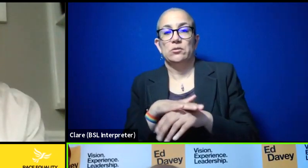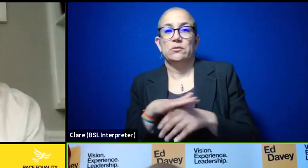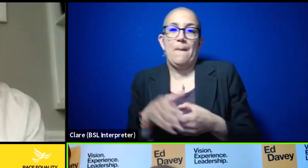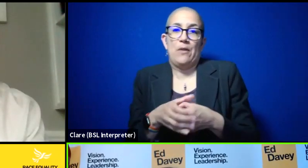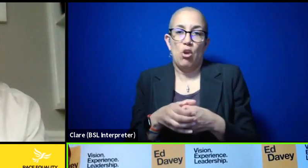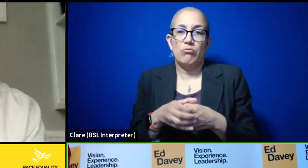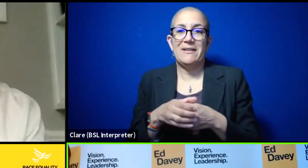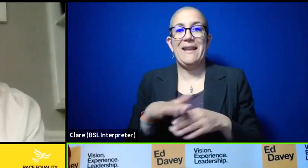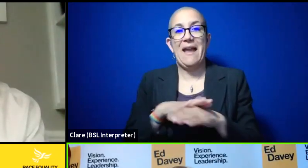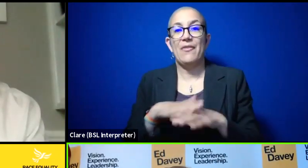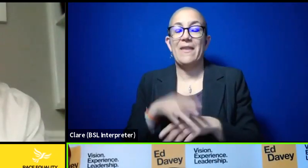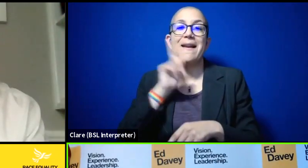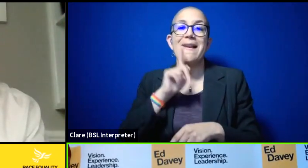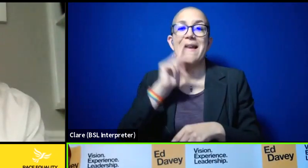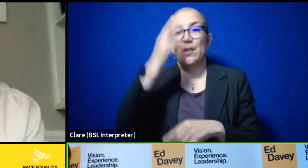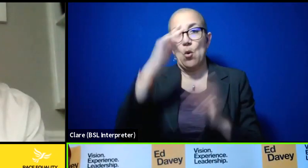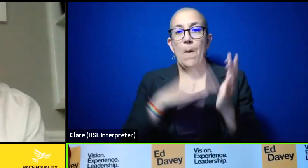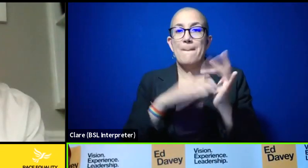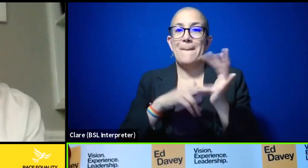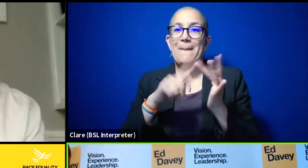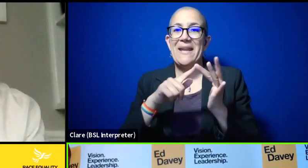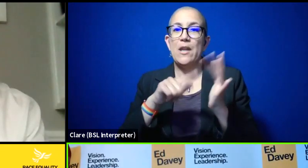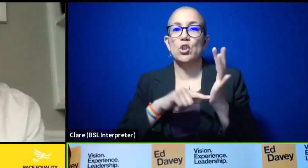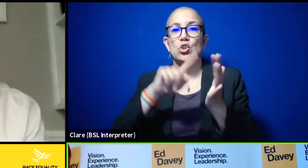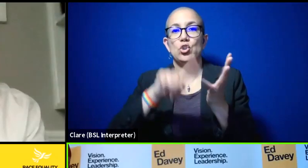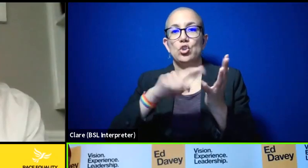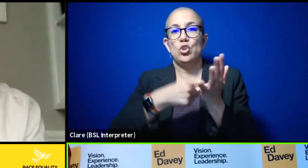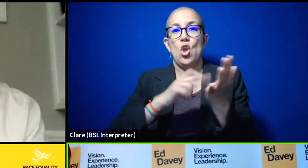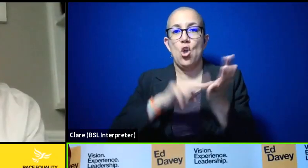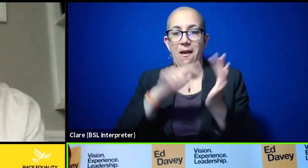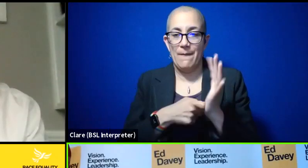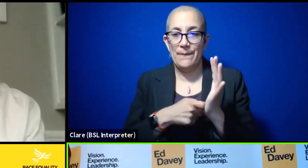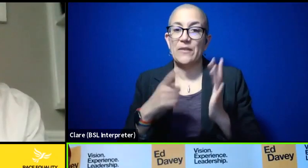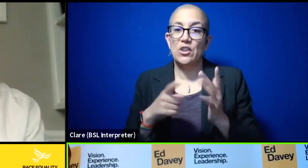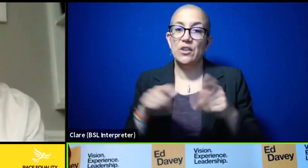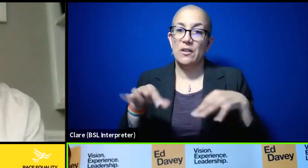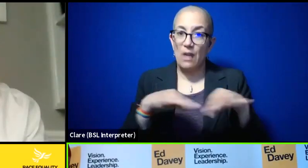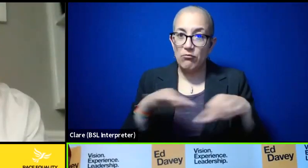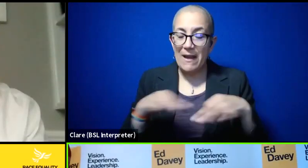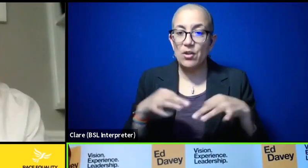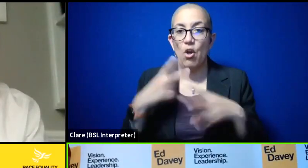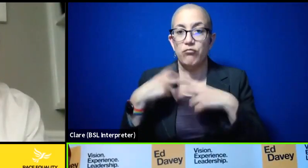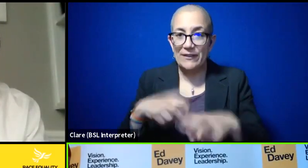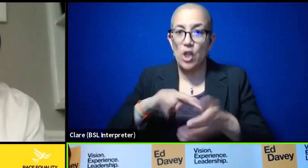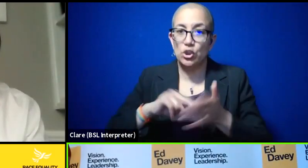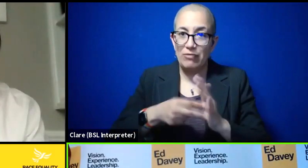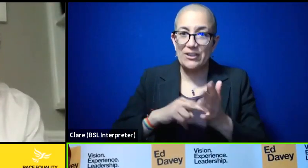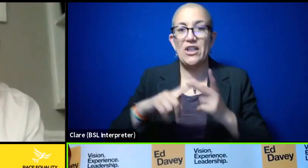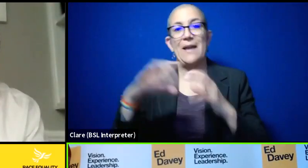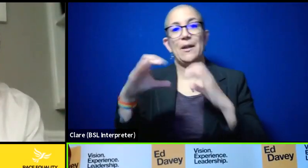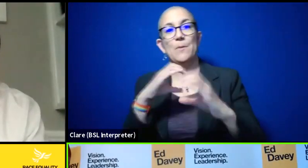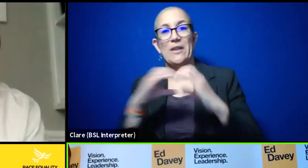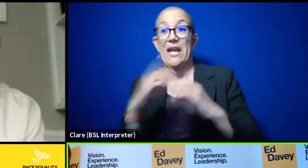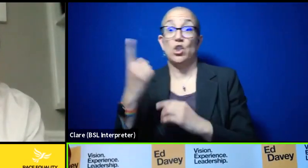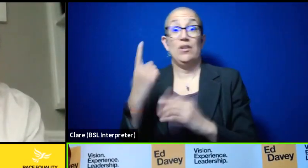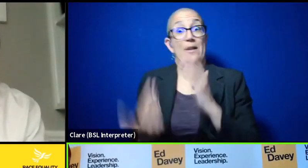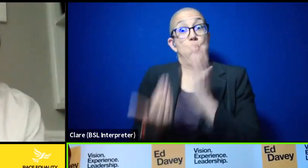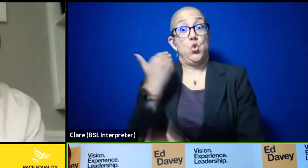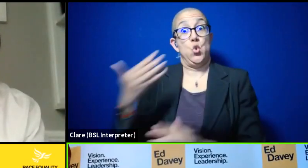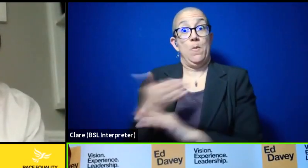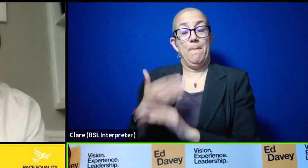Mimi Turner. She's the Director of Research, Strategy and Communications. It's a new post, and I think that